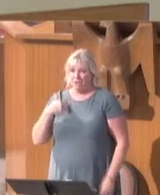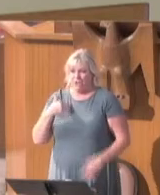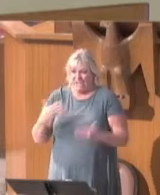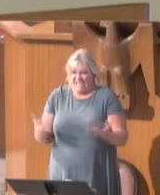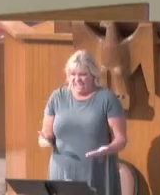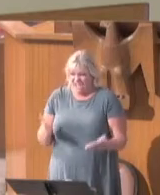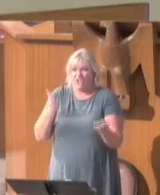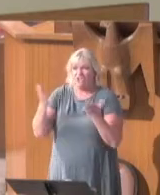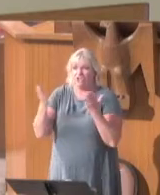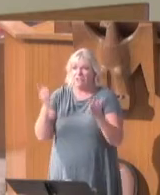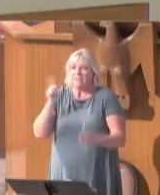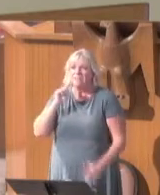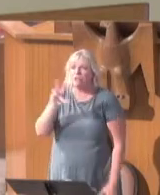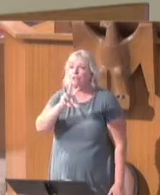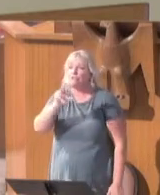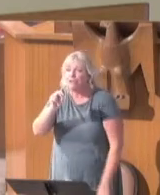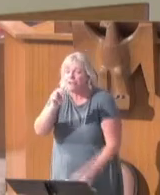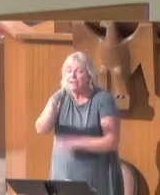church for 30 years.